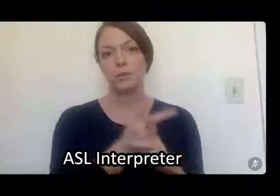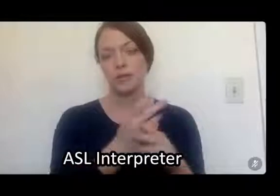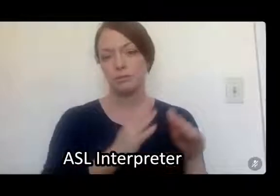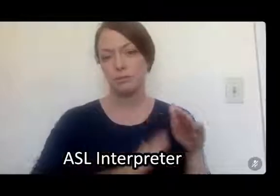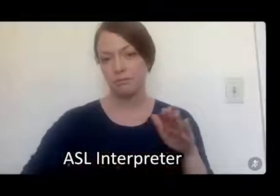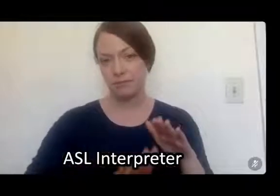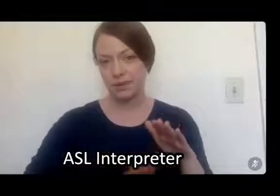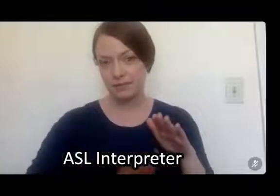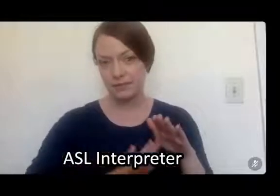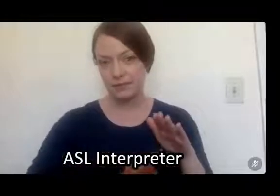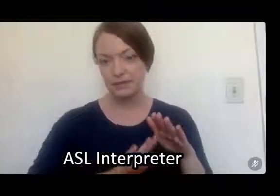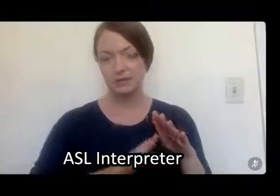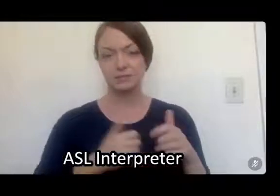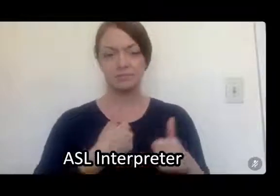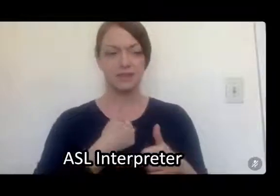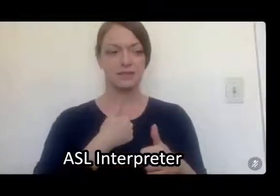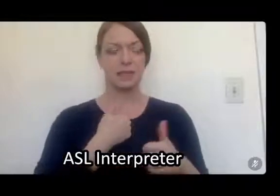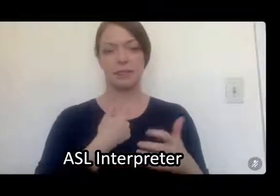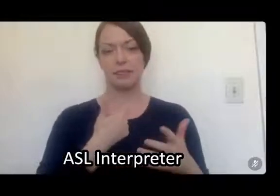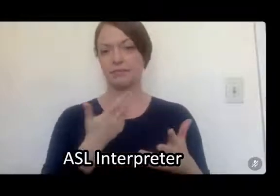very basic person.